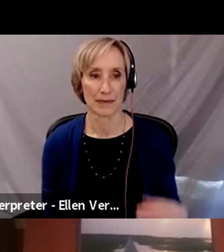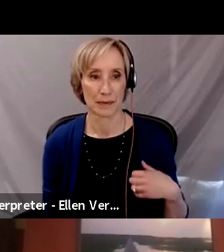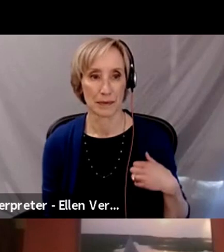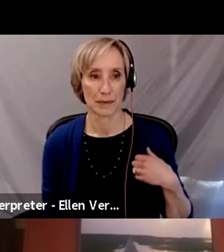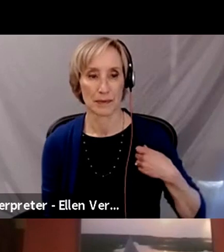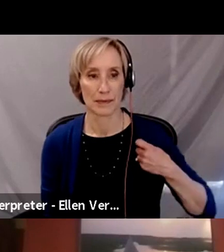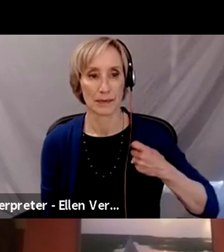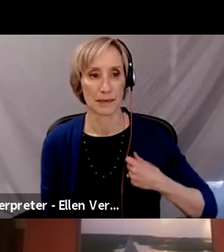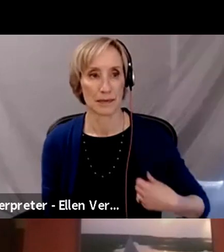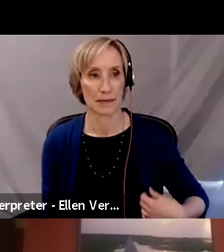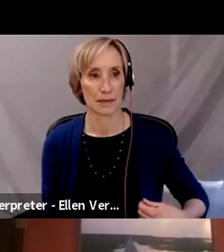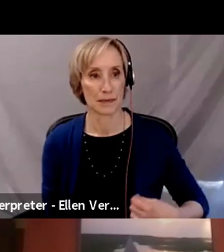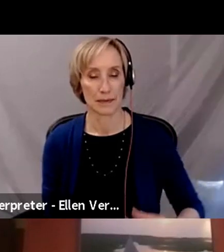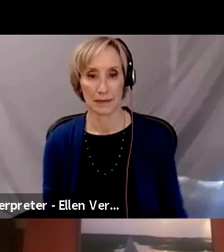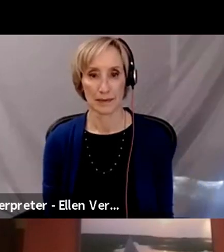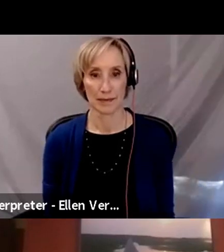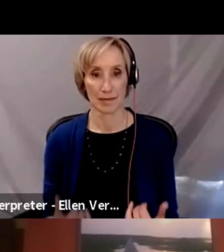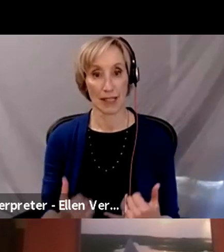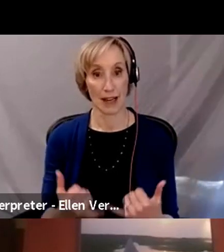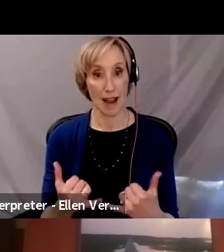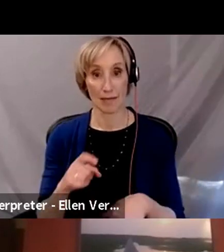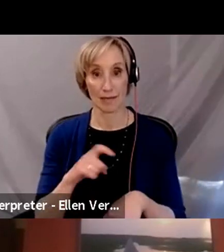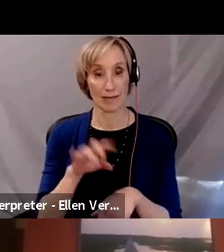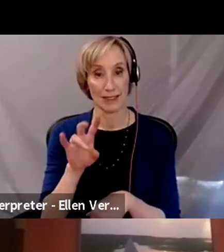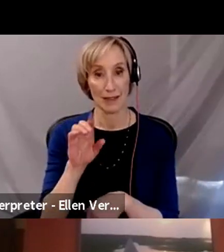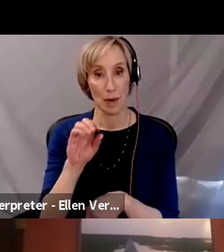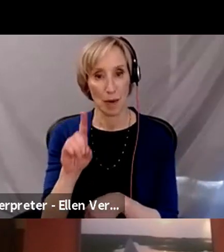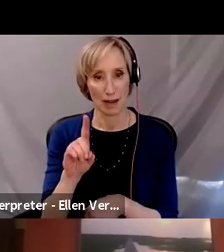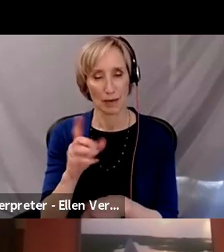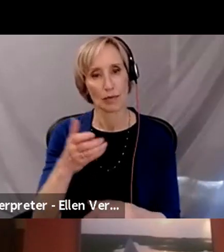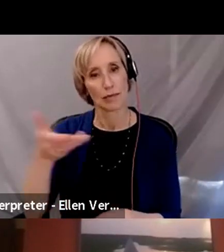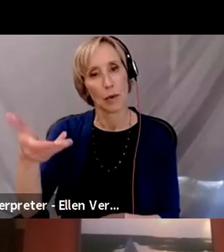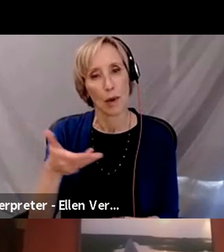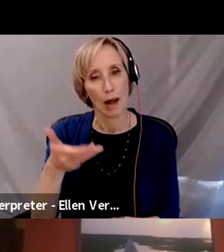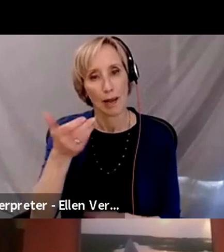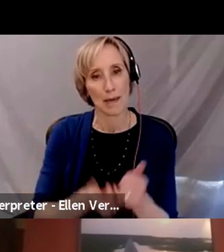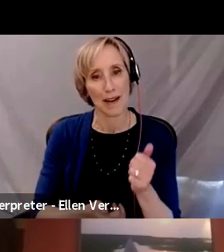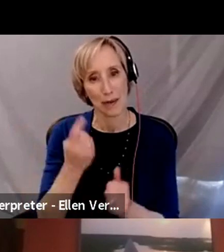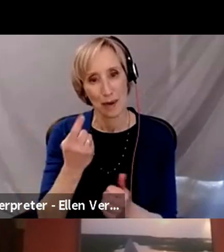All right, 7:01 it is. So welcome everyone.